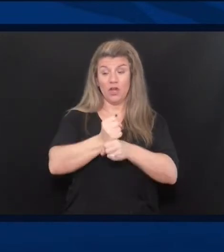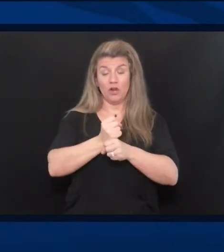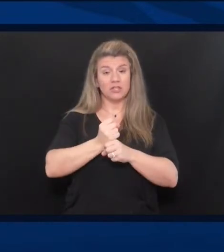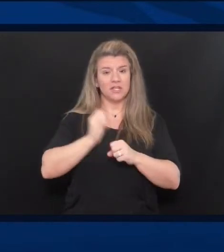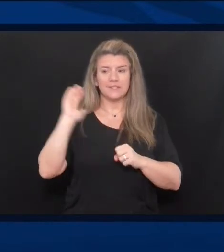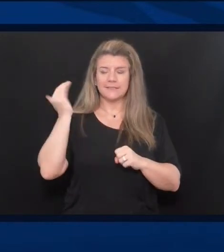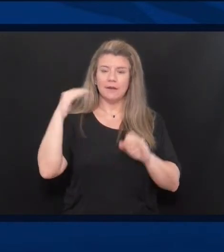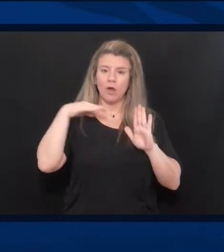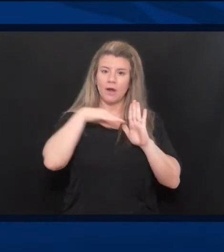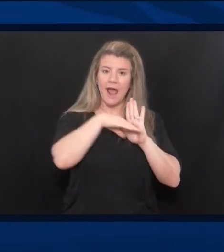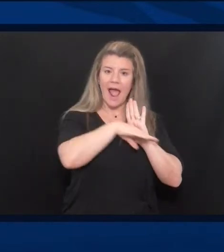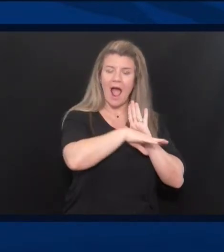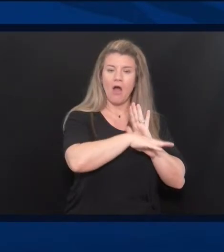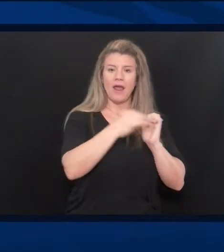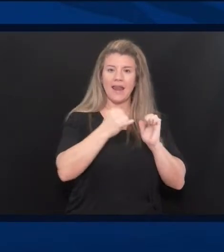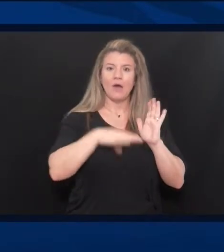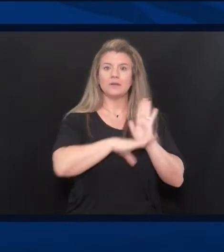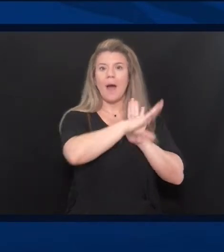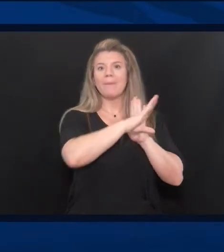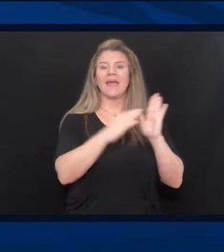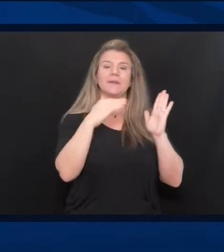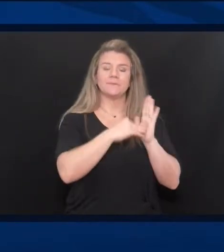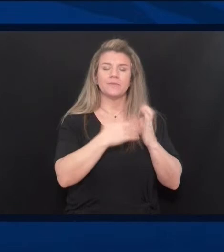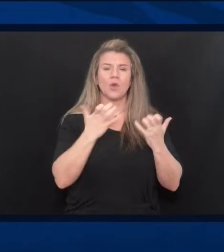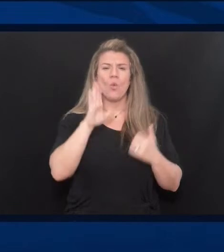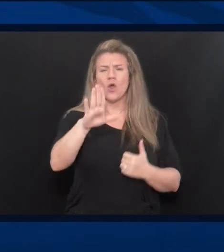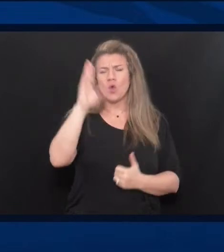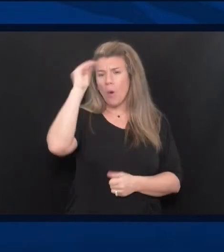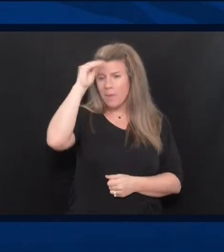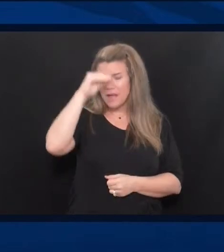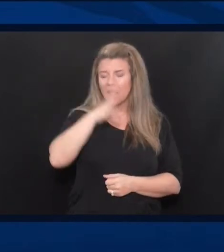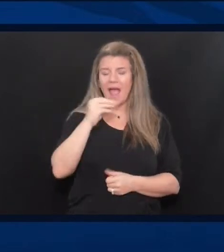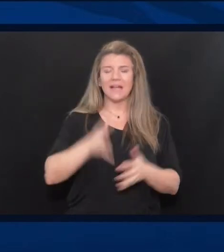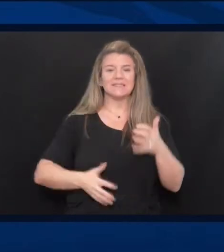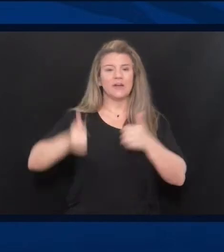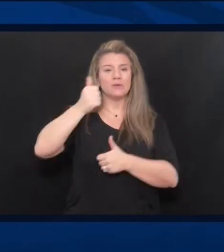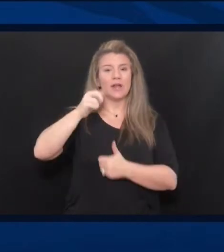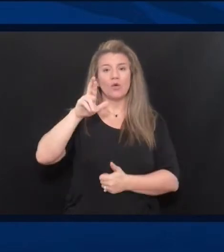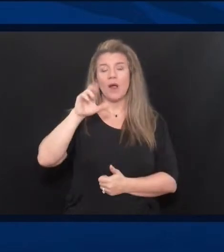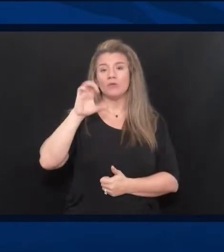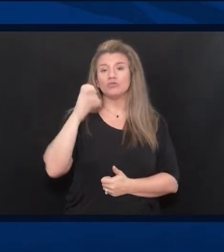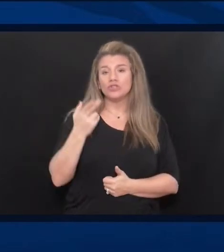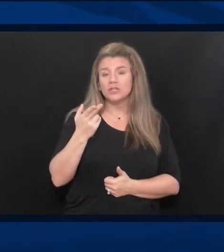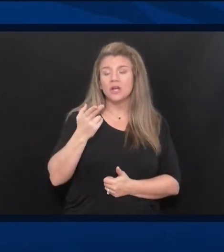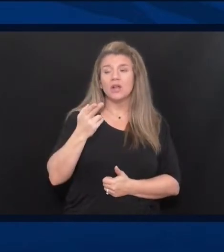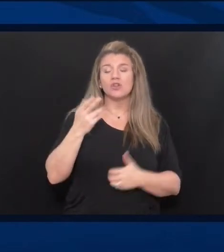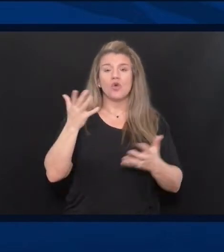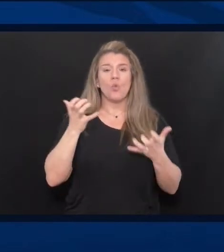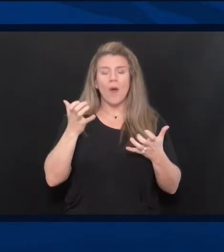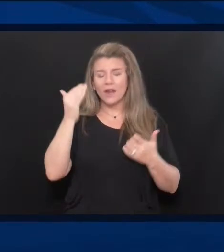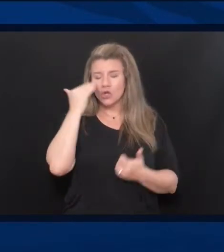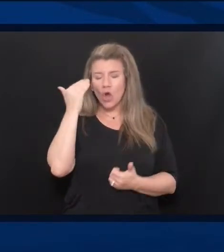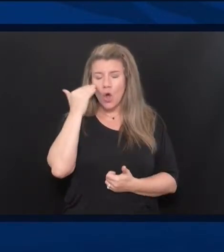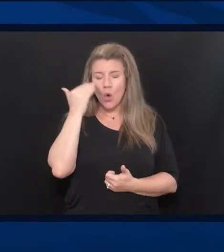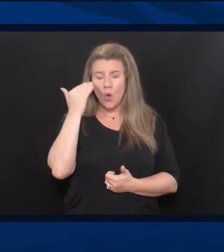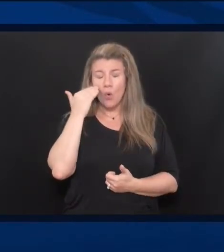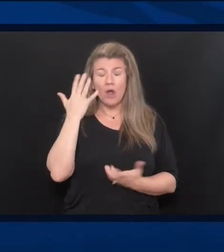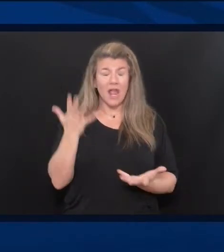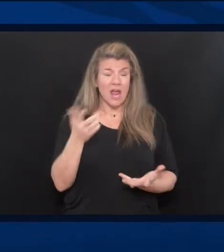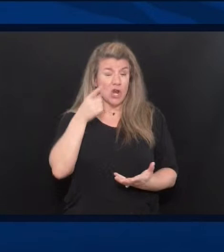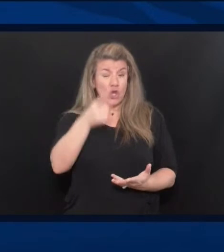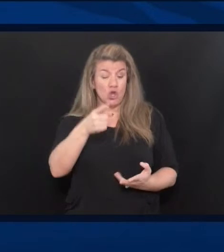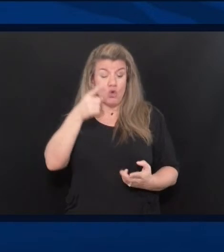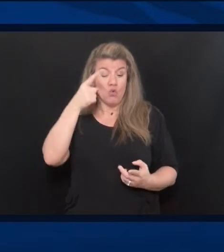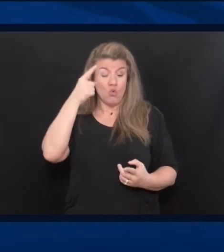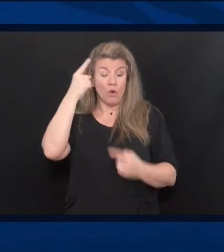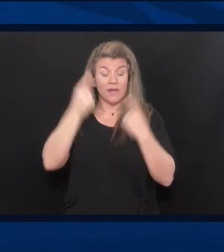downward. Governor, I'd like your opinion, and also Secretary Crouch, as to whether you